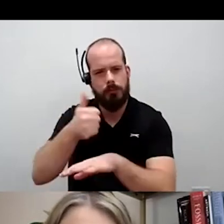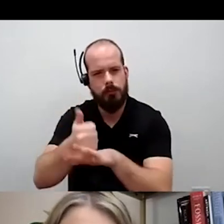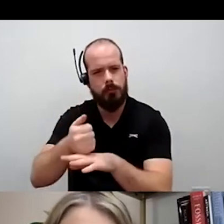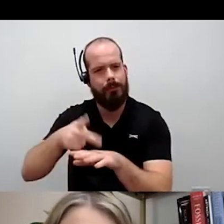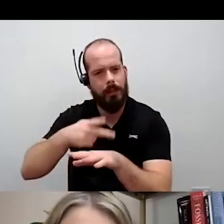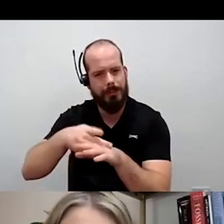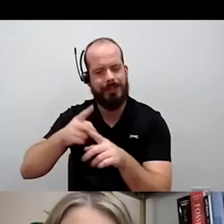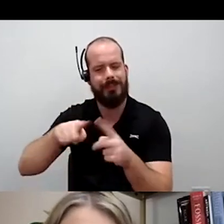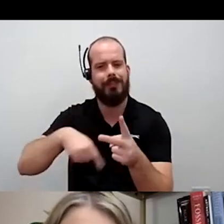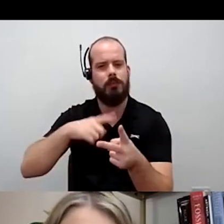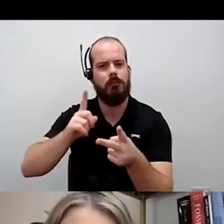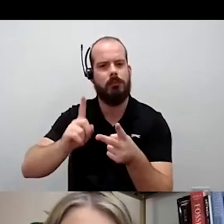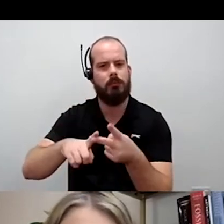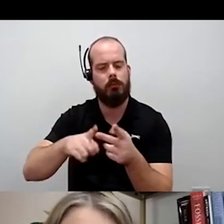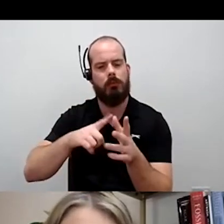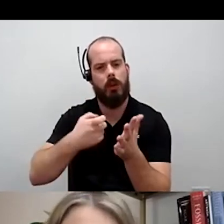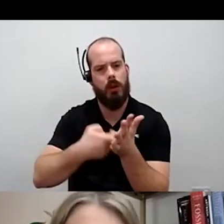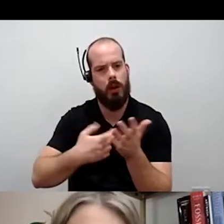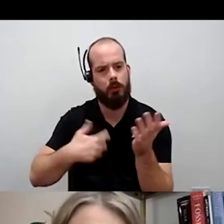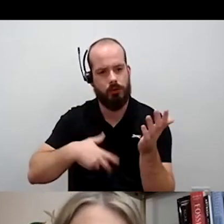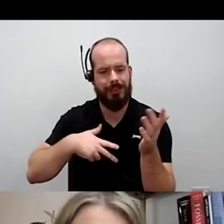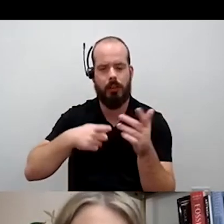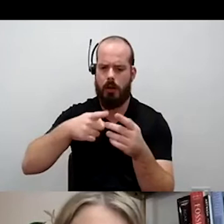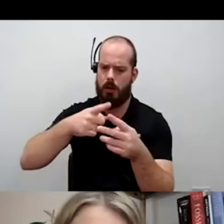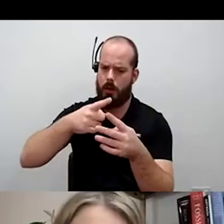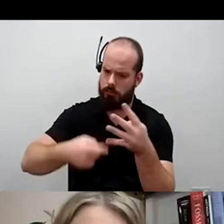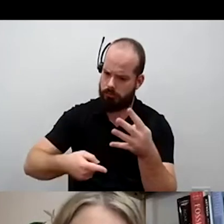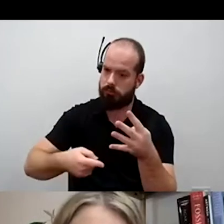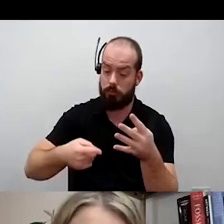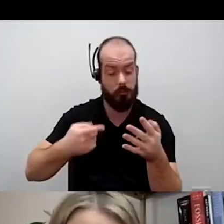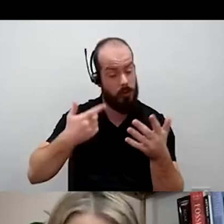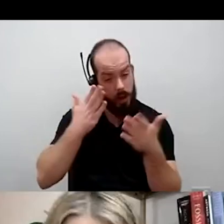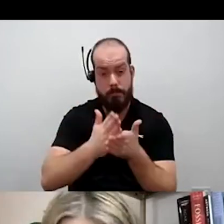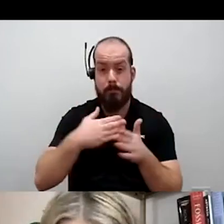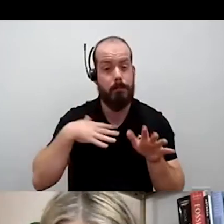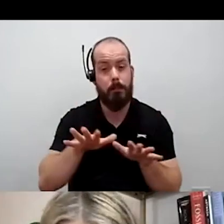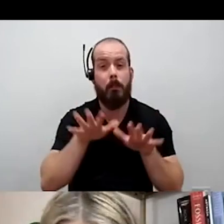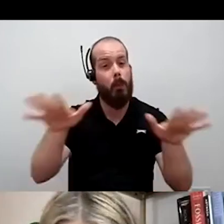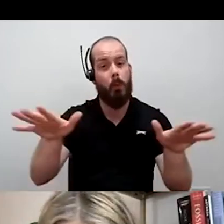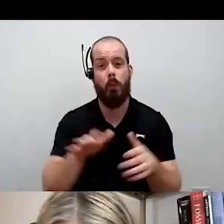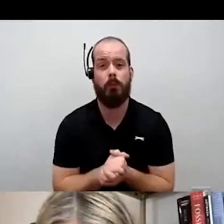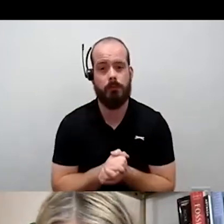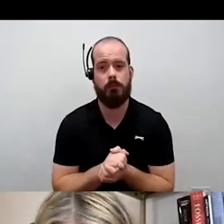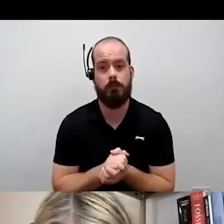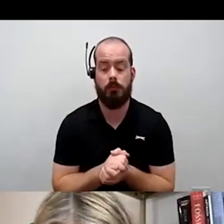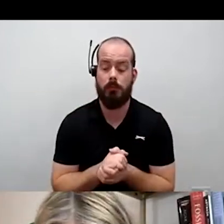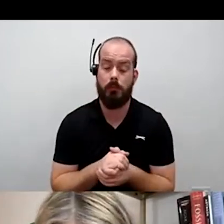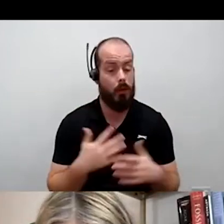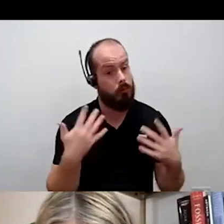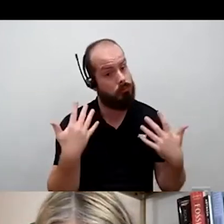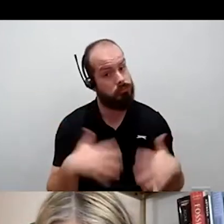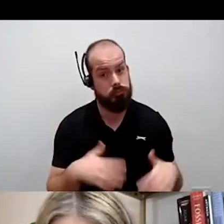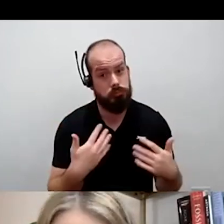Philippines. Yeah, so a bit everywhere. That's fascinating. I guess, I mean,